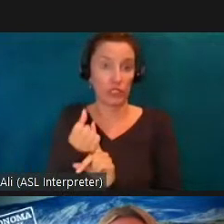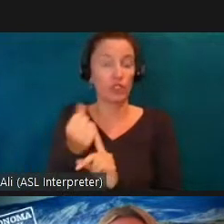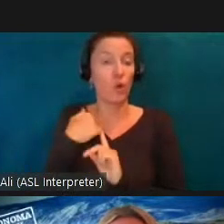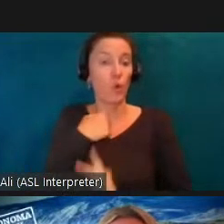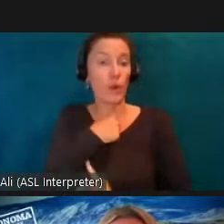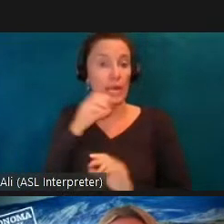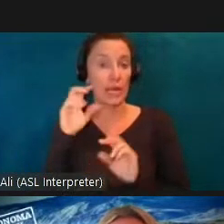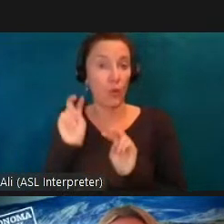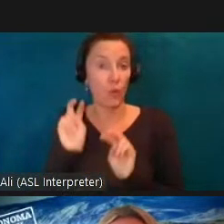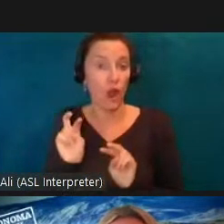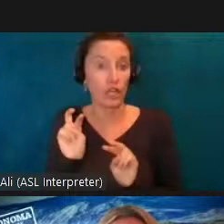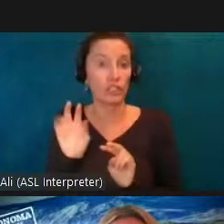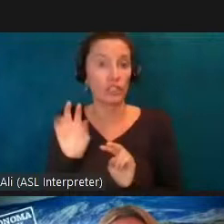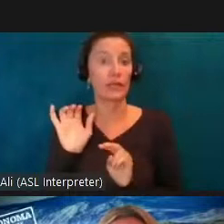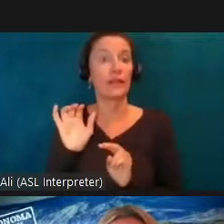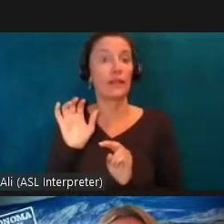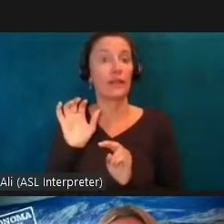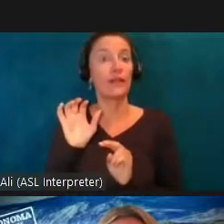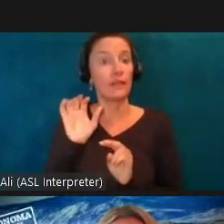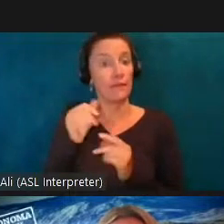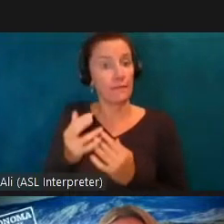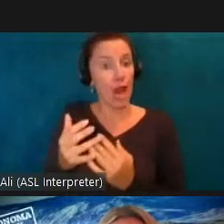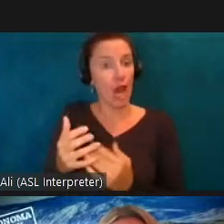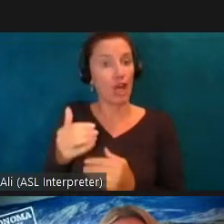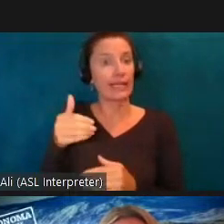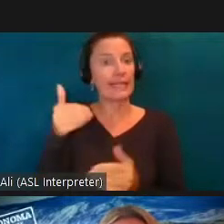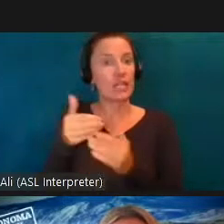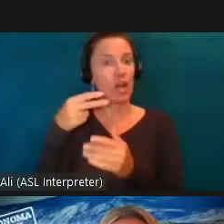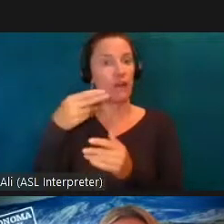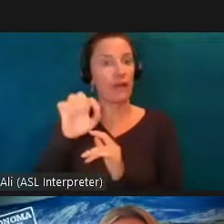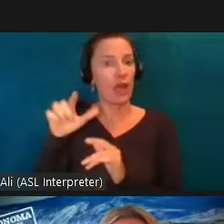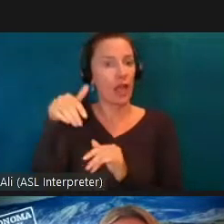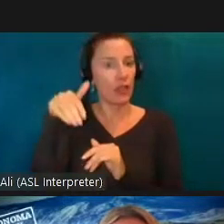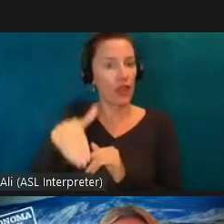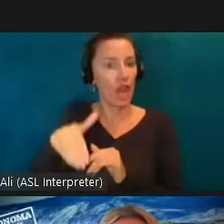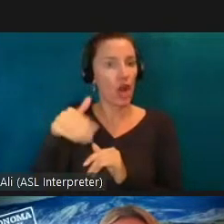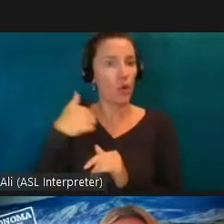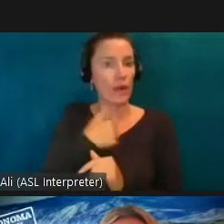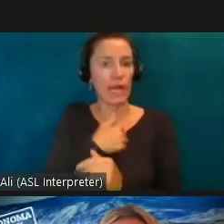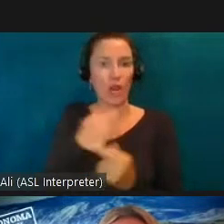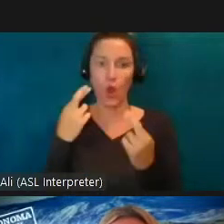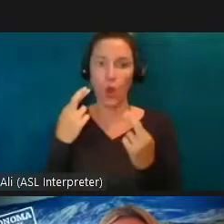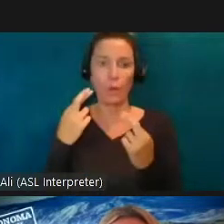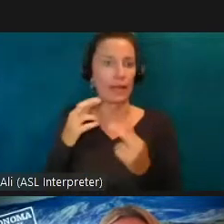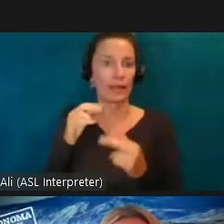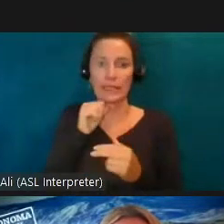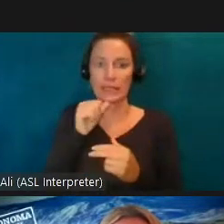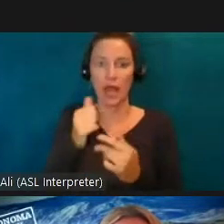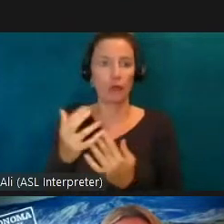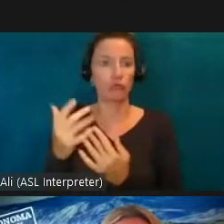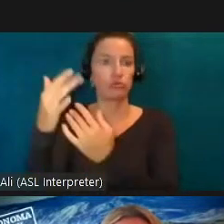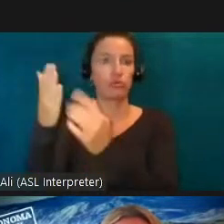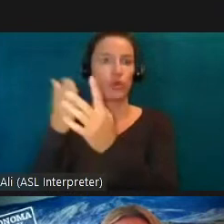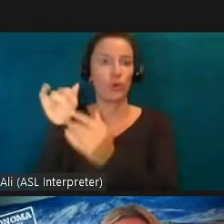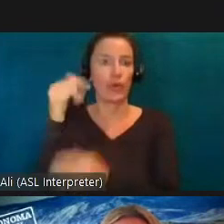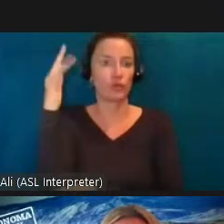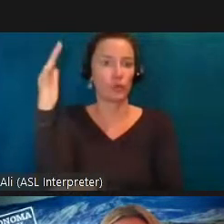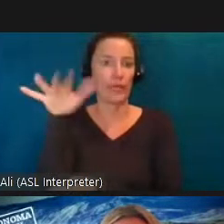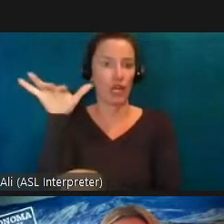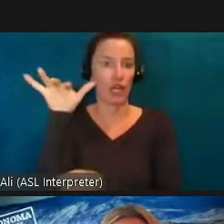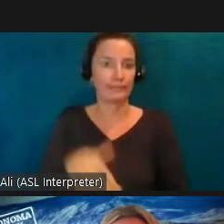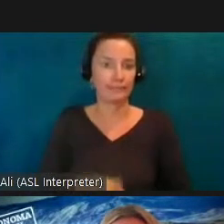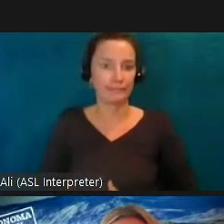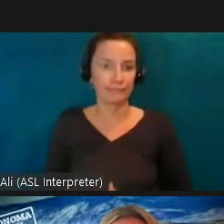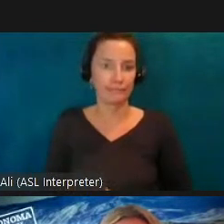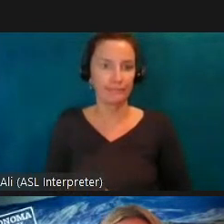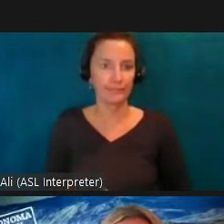that fire backing down the hillside and keeping our fingers crossed that does not get up in those trees.